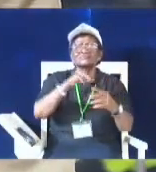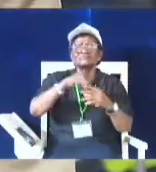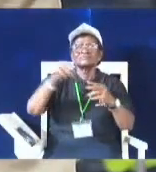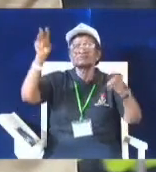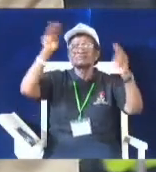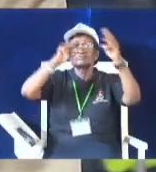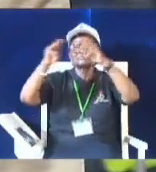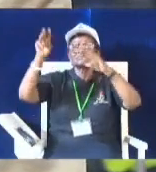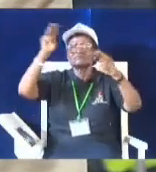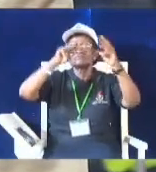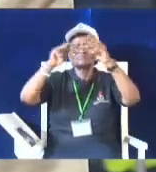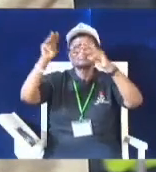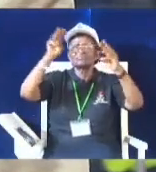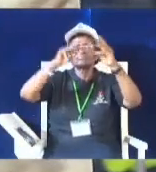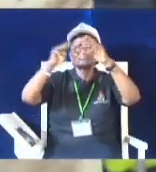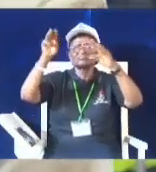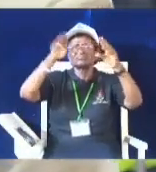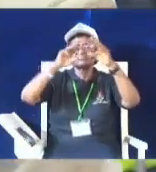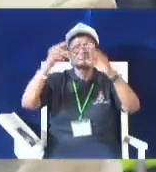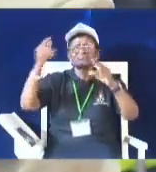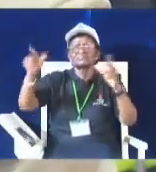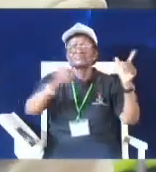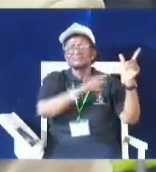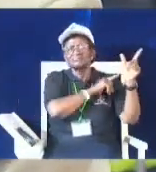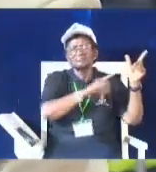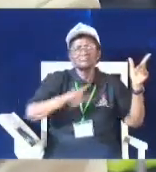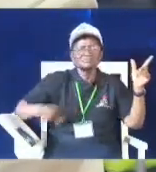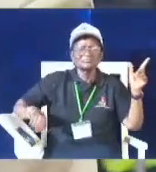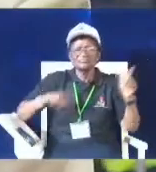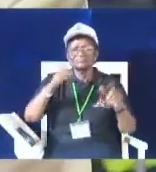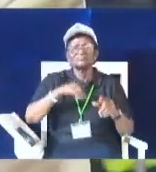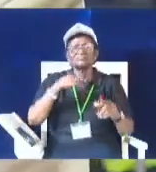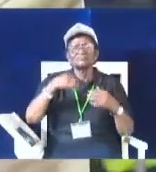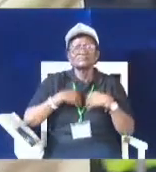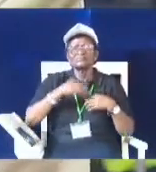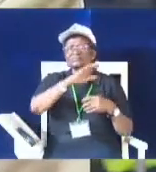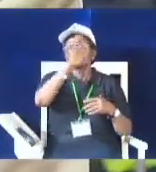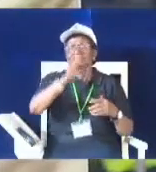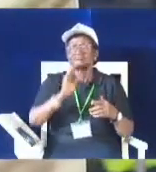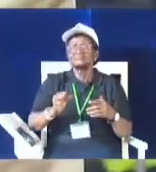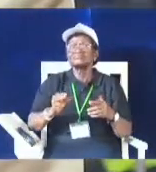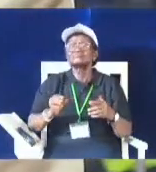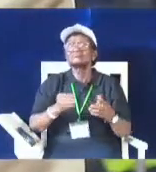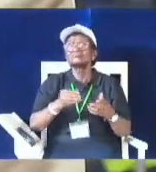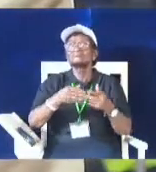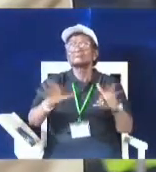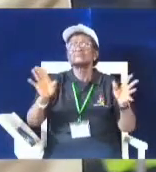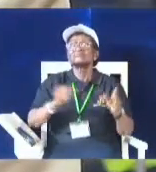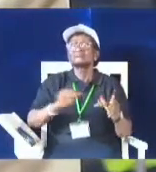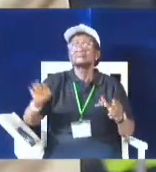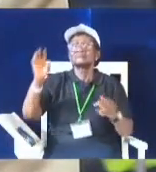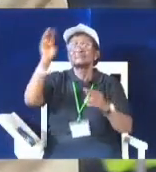battle, the Lord who has never lost a war,